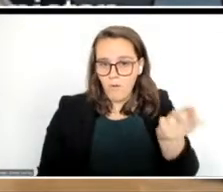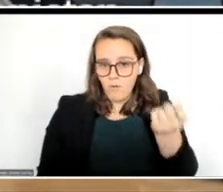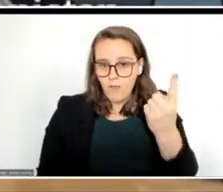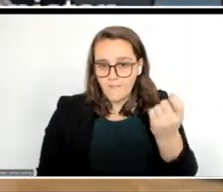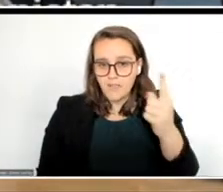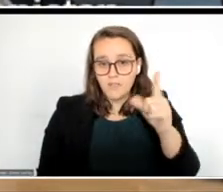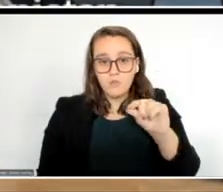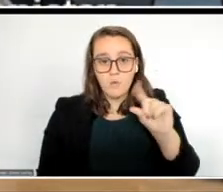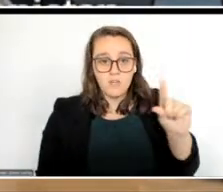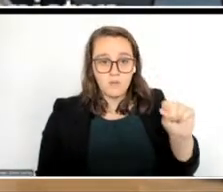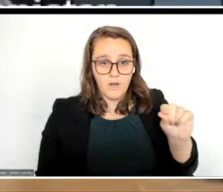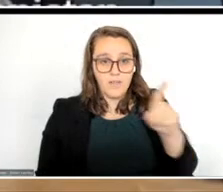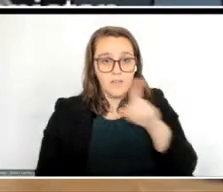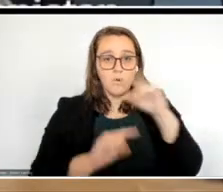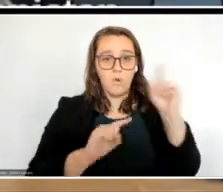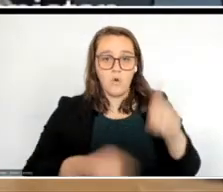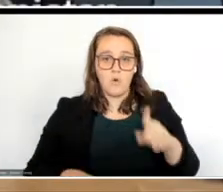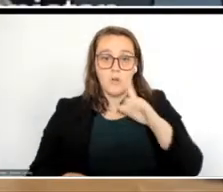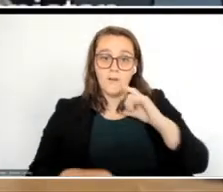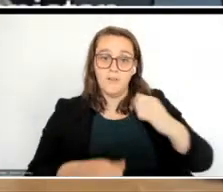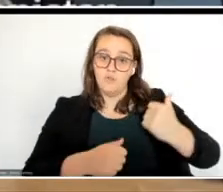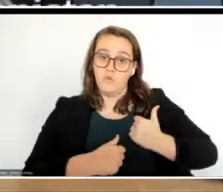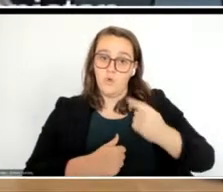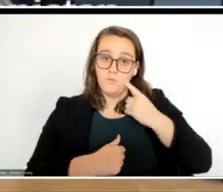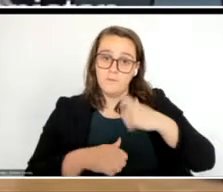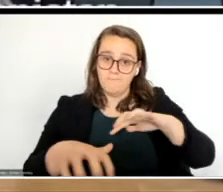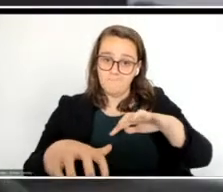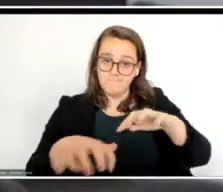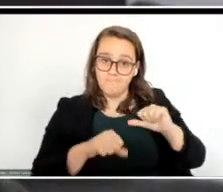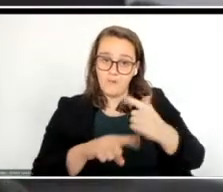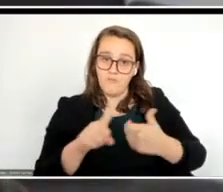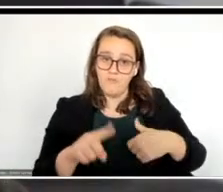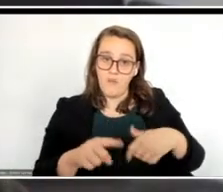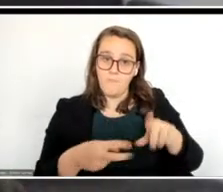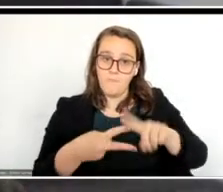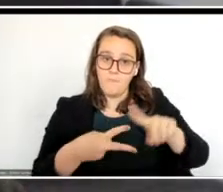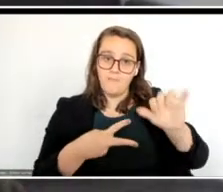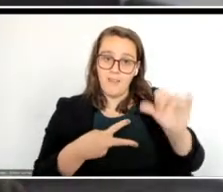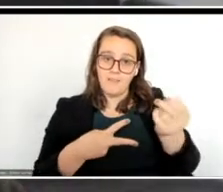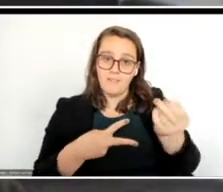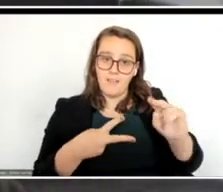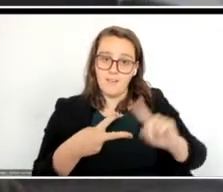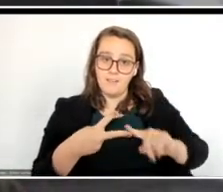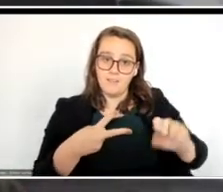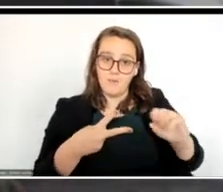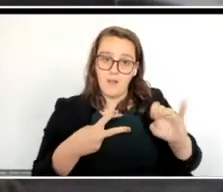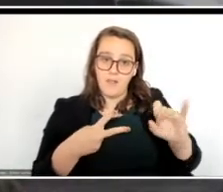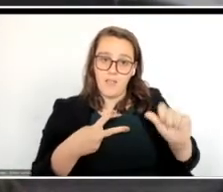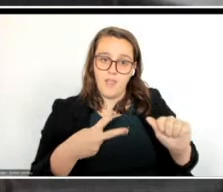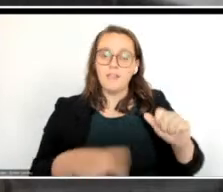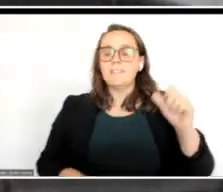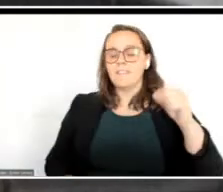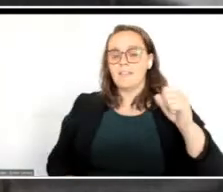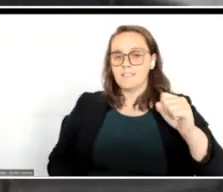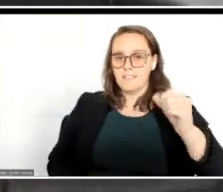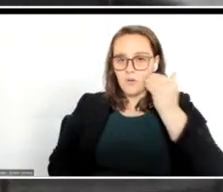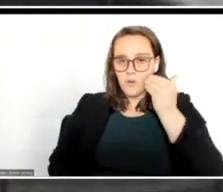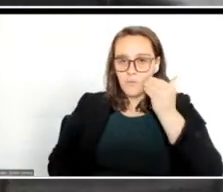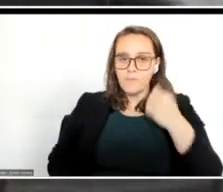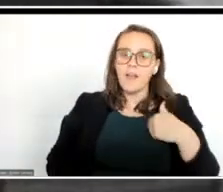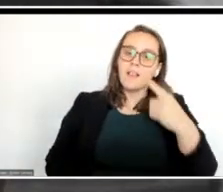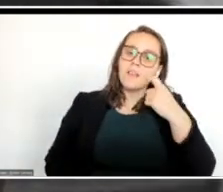2020, ordering that troops be withdrawn from Afghanistan and Somalia? Yes. So I think you might have seen some things